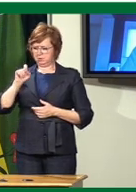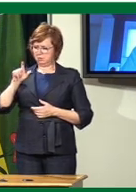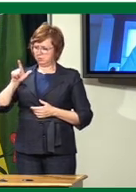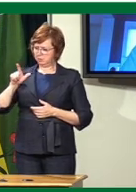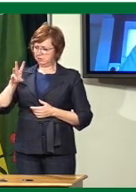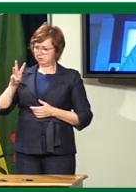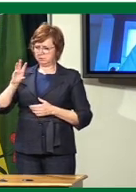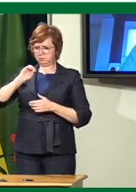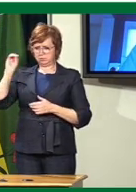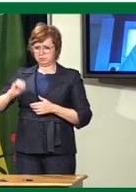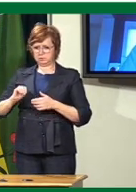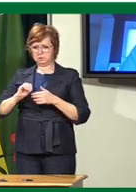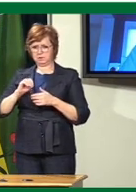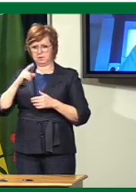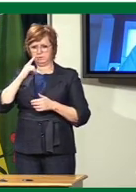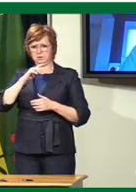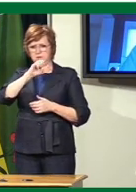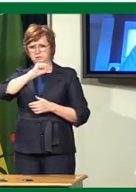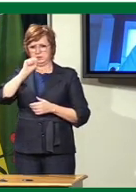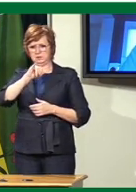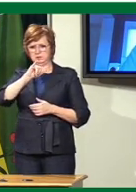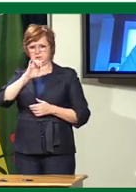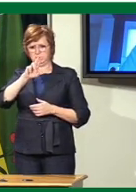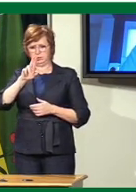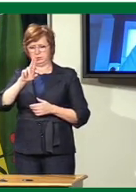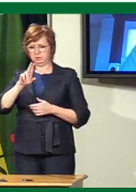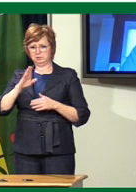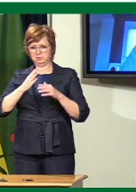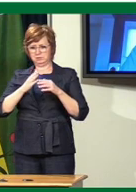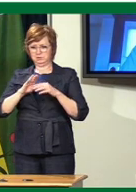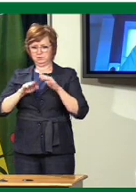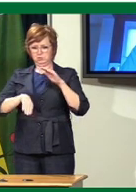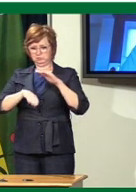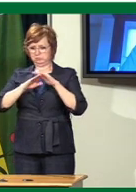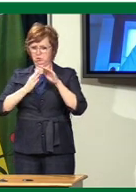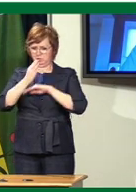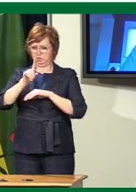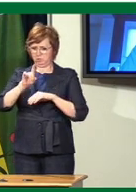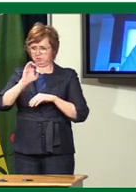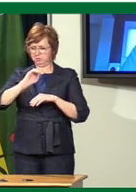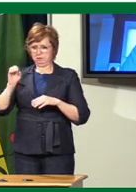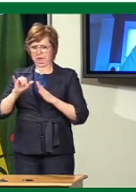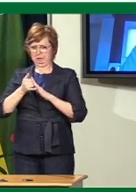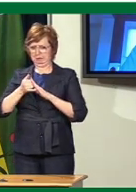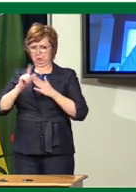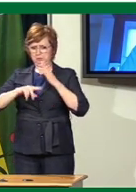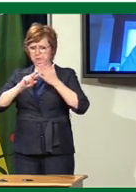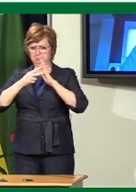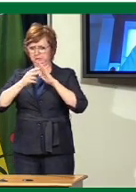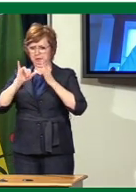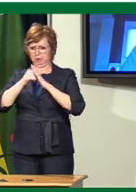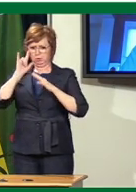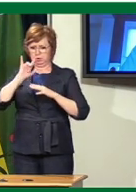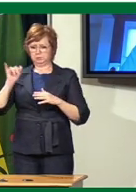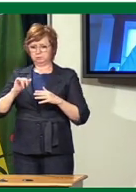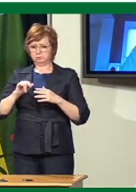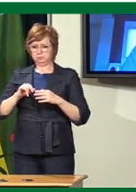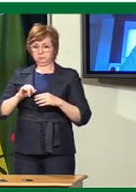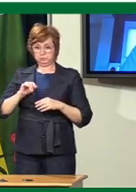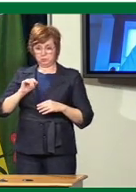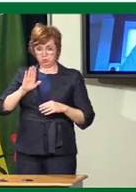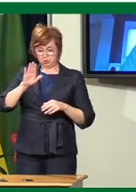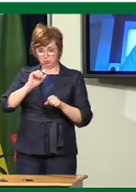26% capacity in Saskatoon ICUs looks like. How is that affecting your job? How is it affecting